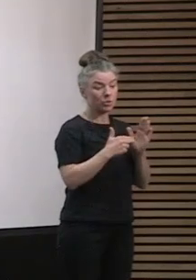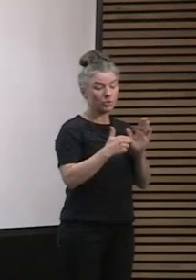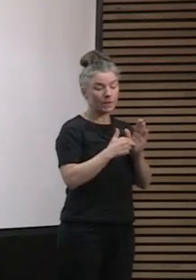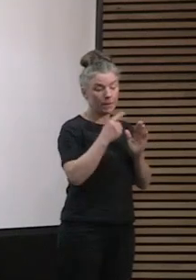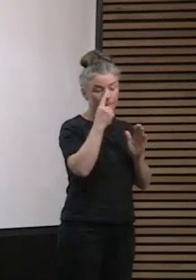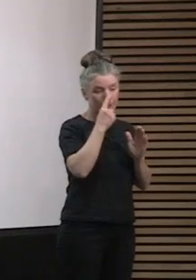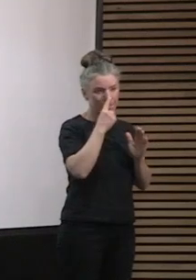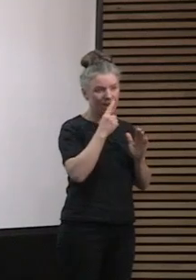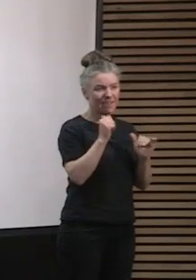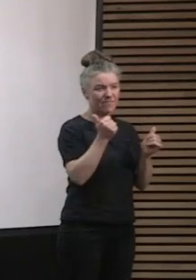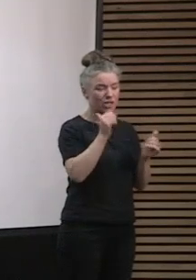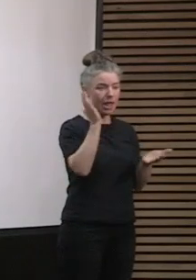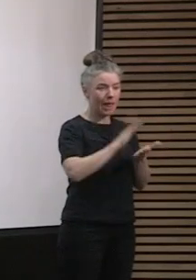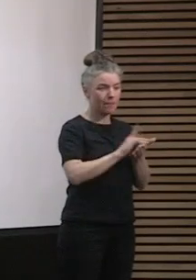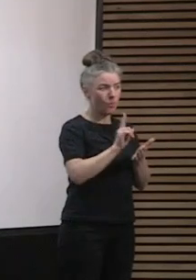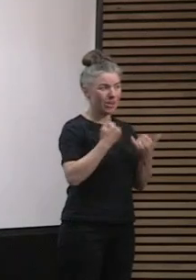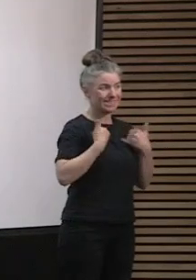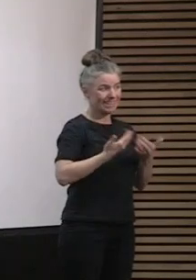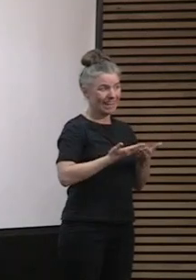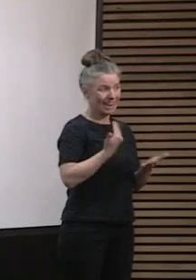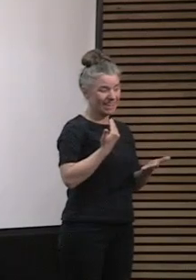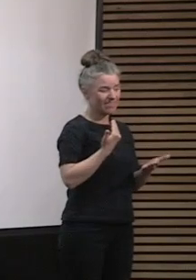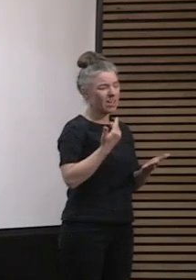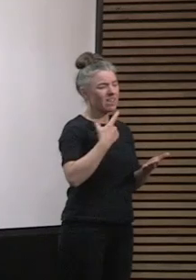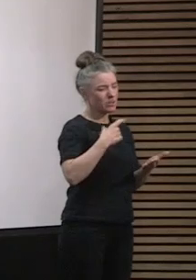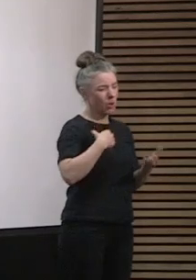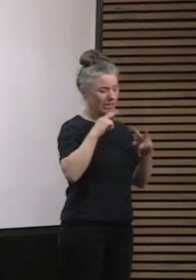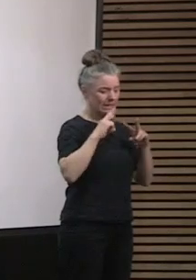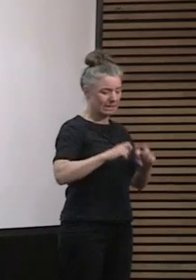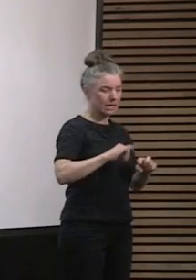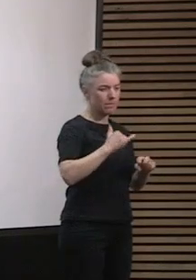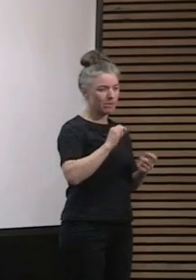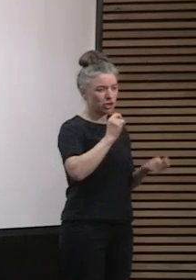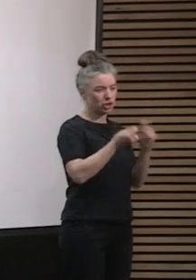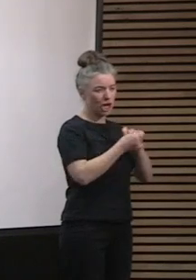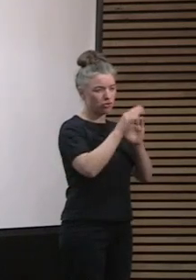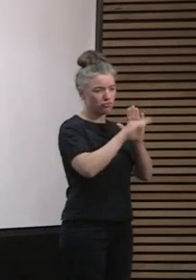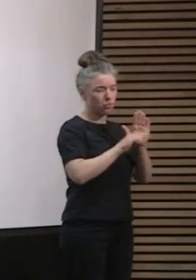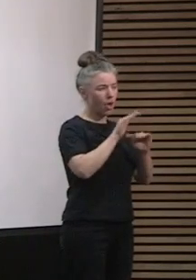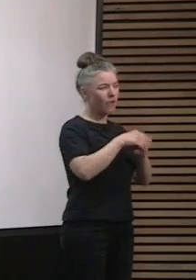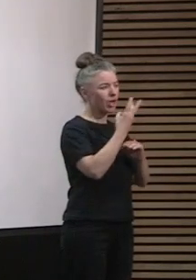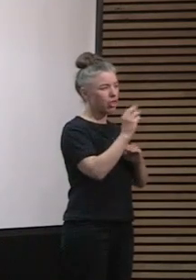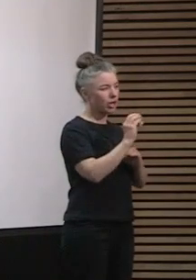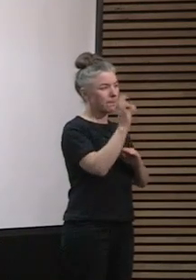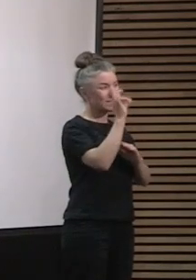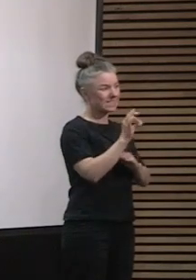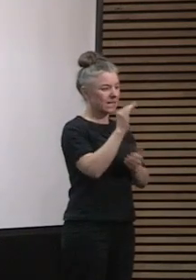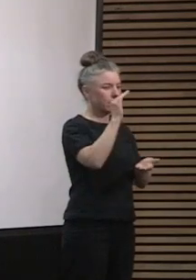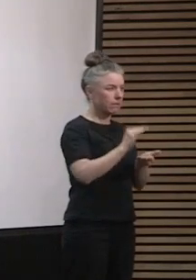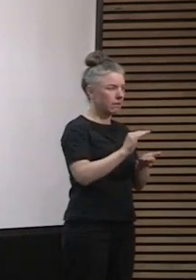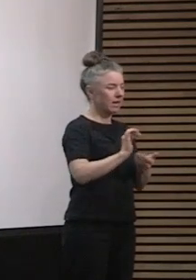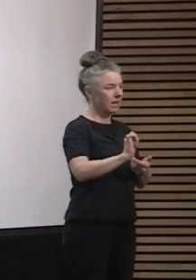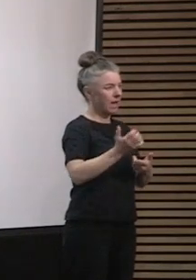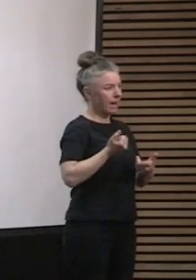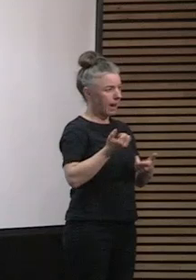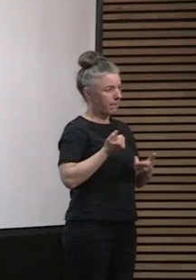leave entitlements, and so that is one of the things that we are looking at, is whether or not we remove that requirement. What's really important